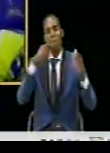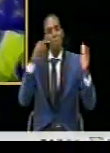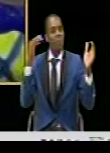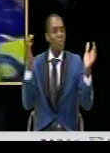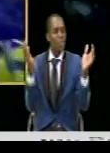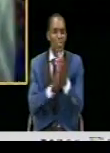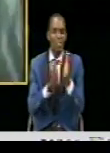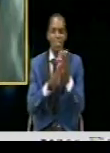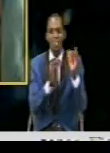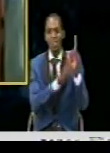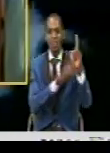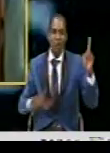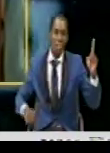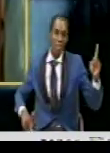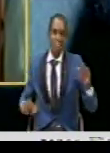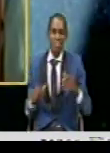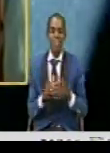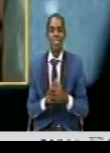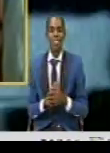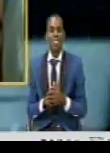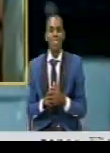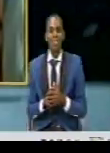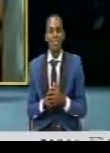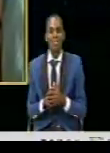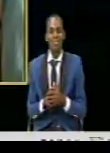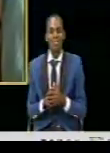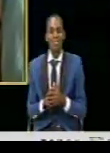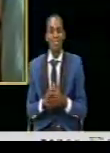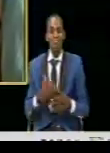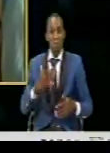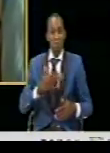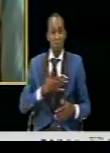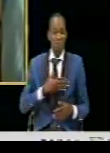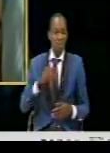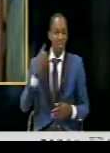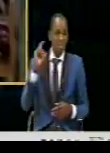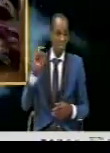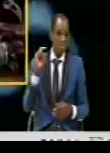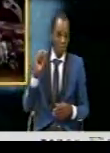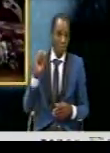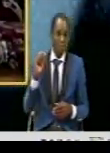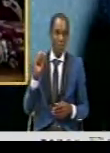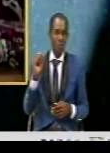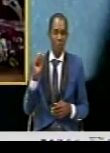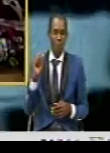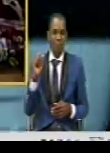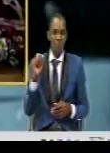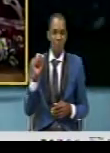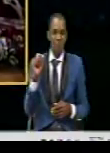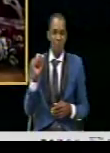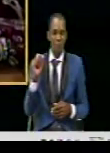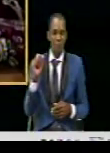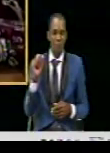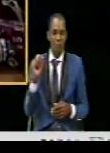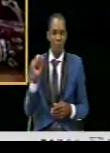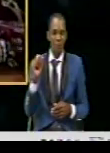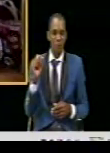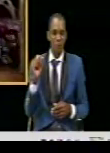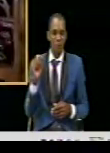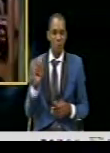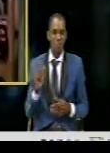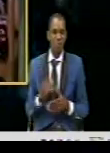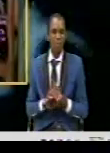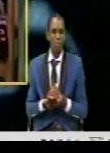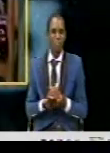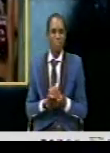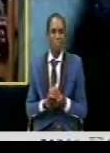Now, the Lord. I say, praise the Lord.